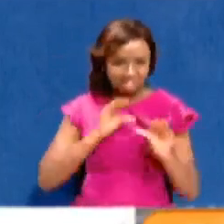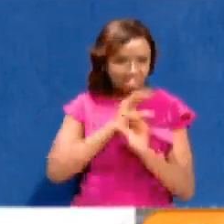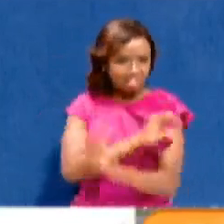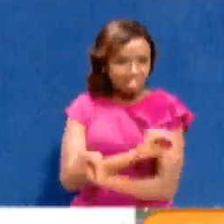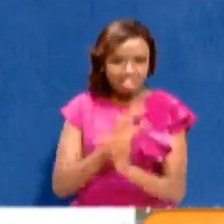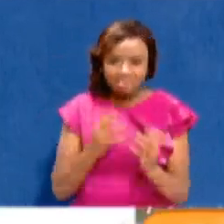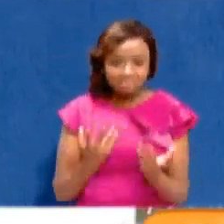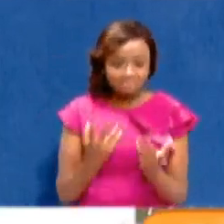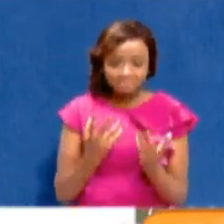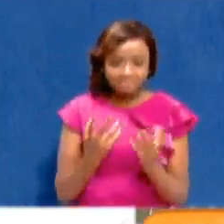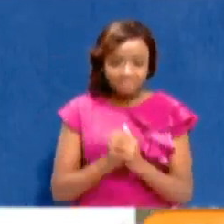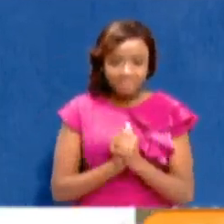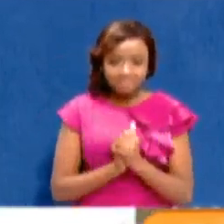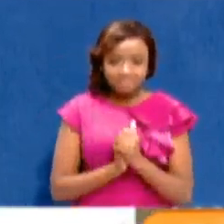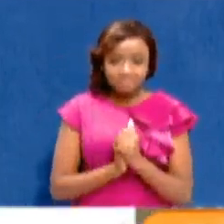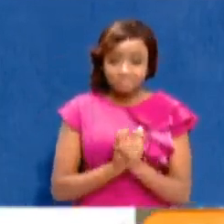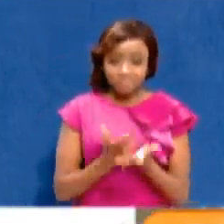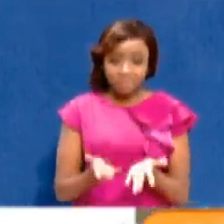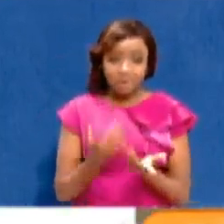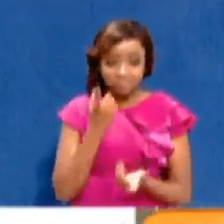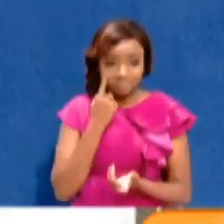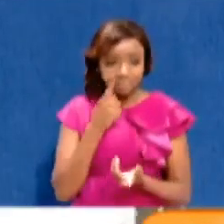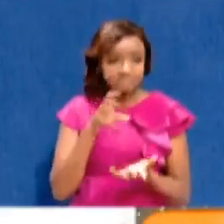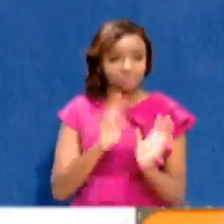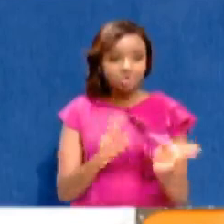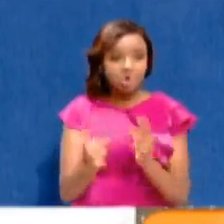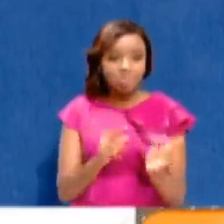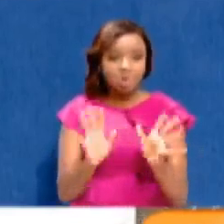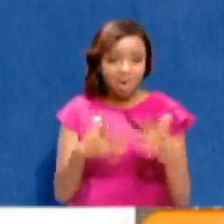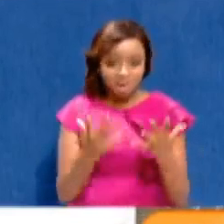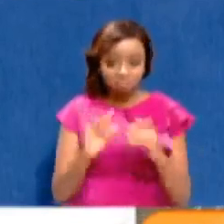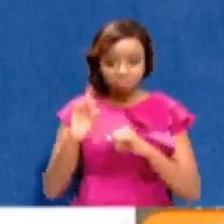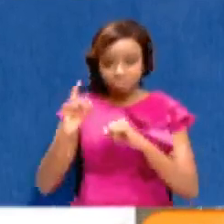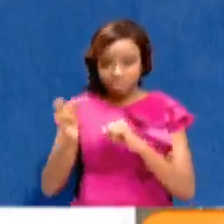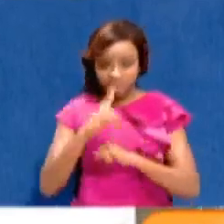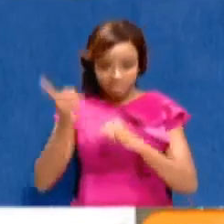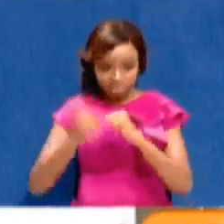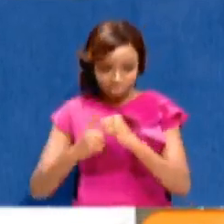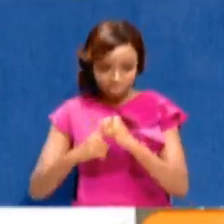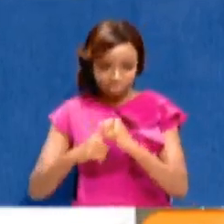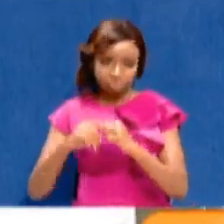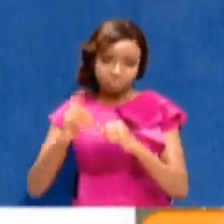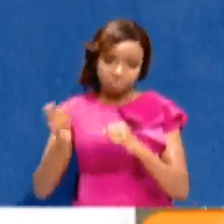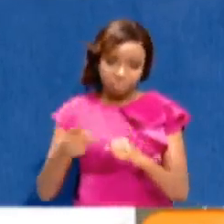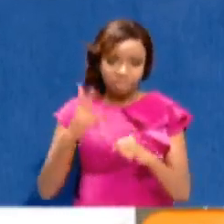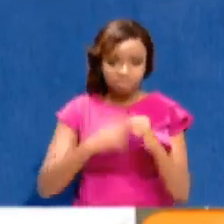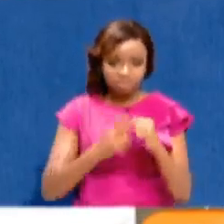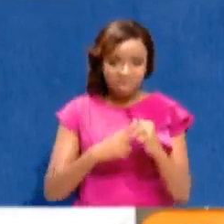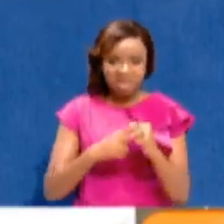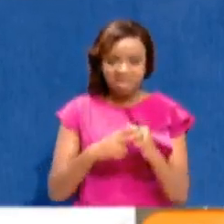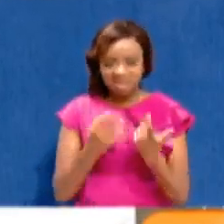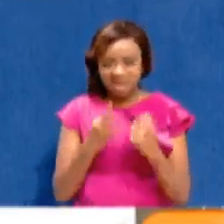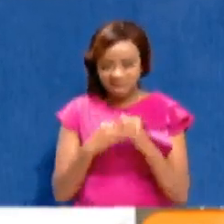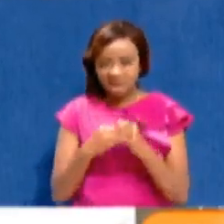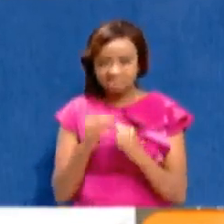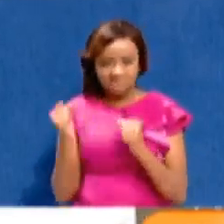that we've been experiencing. So this is what it typically is, right? July, June, July, and a little bit of August are what we call our